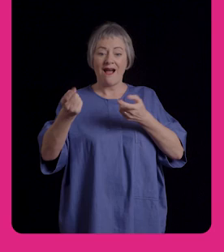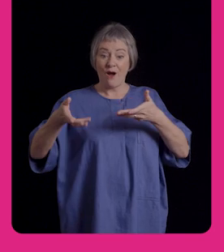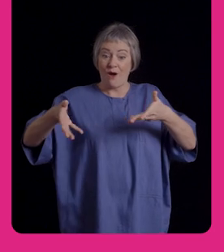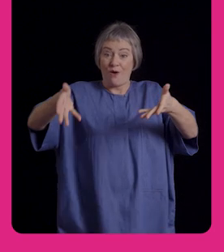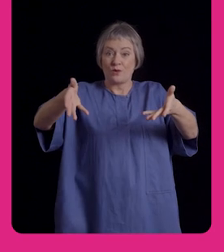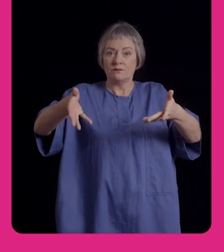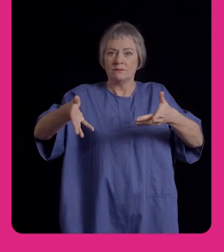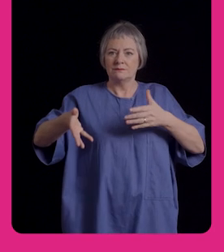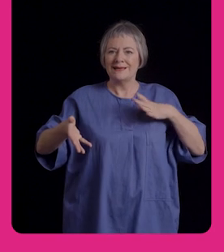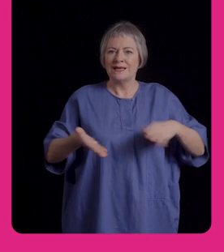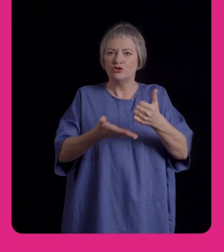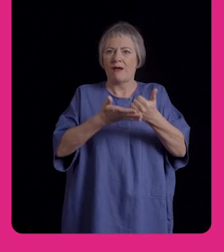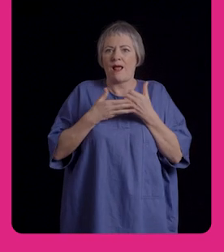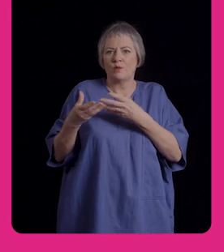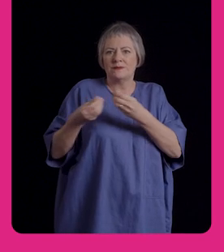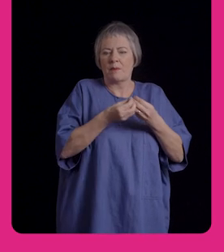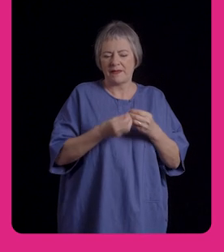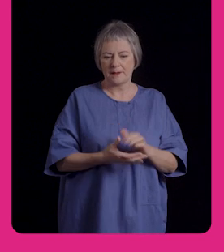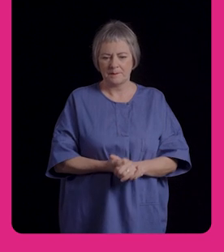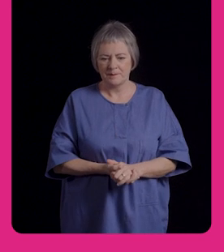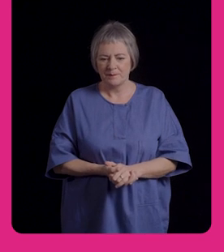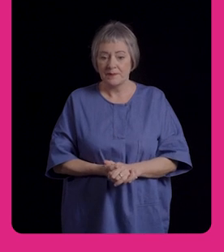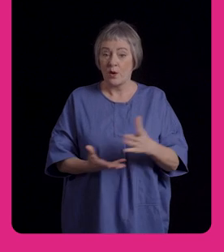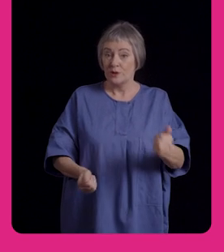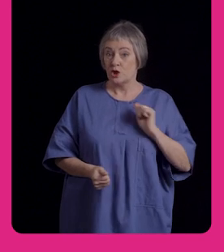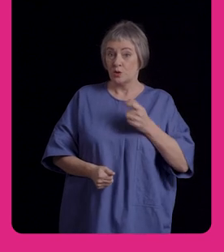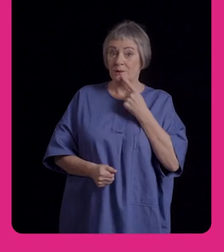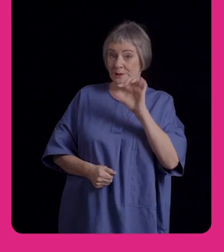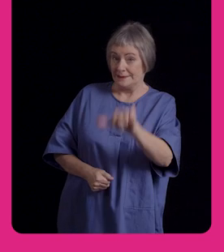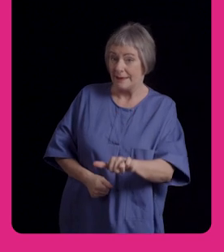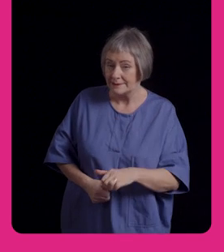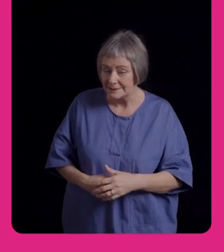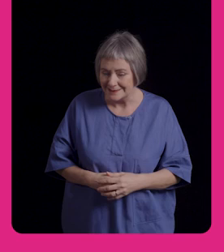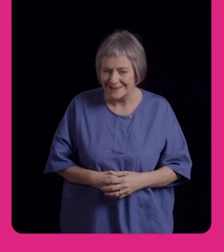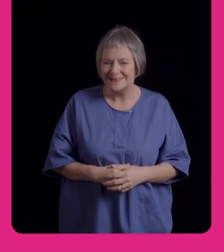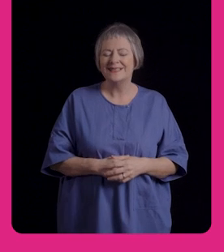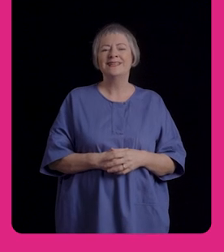and go, "I really need your help with something," which I assume you say yes to.